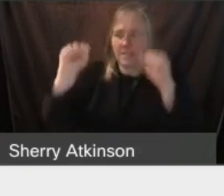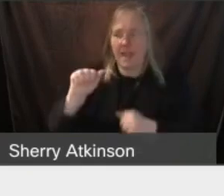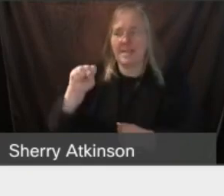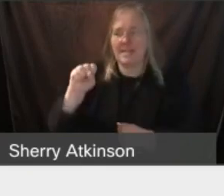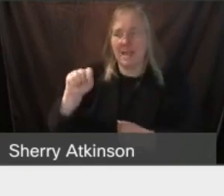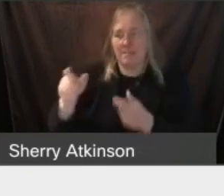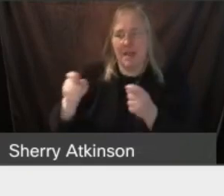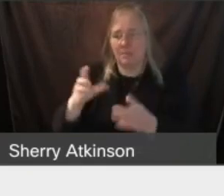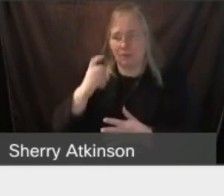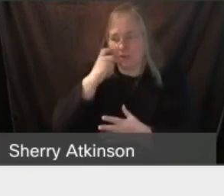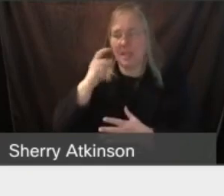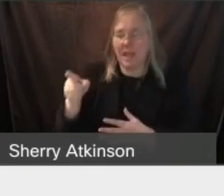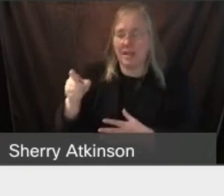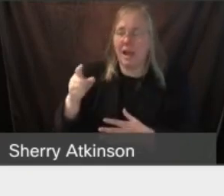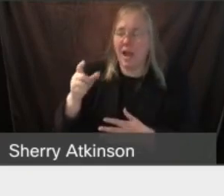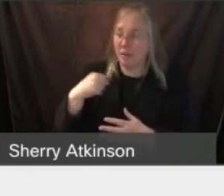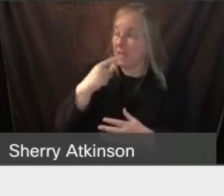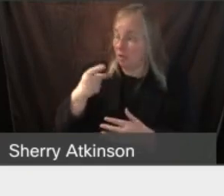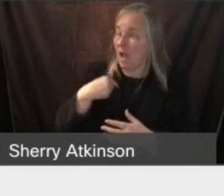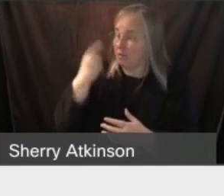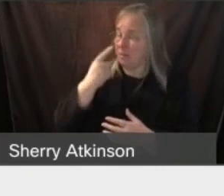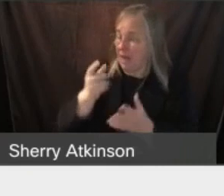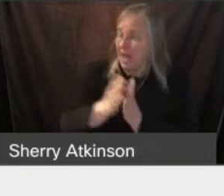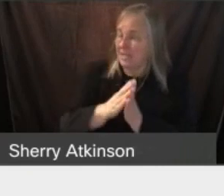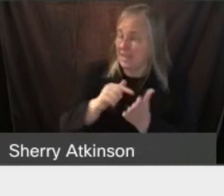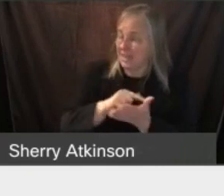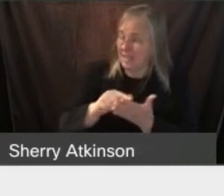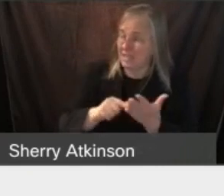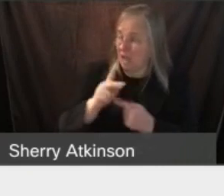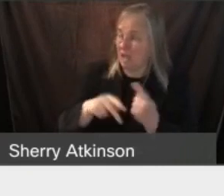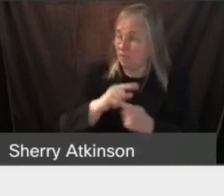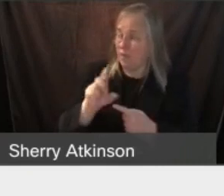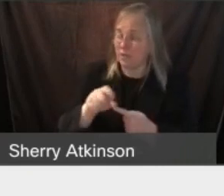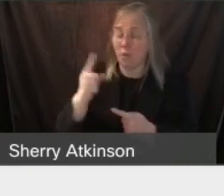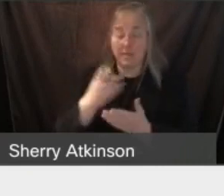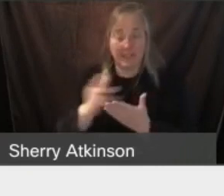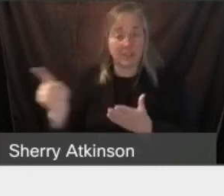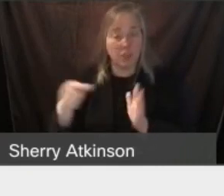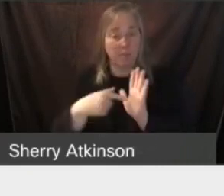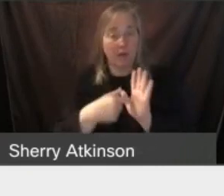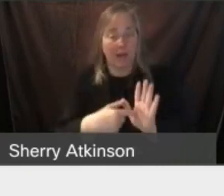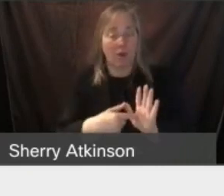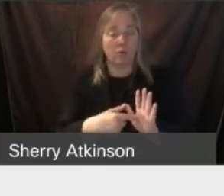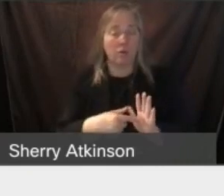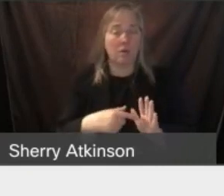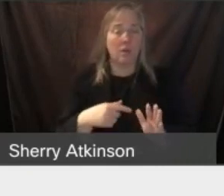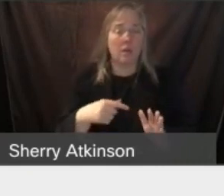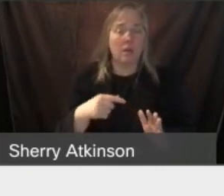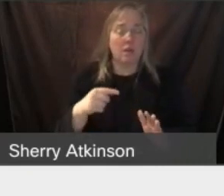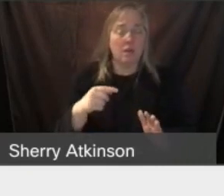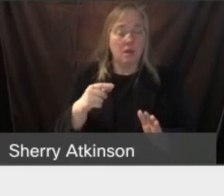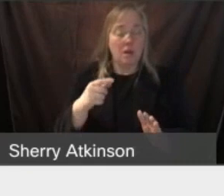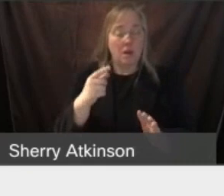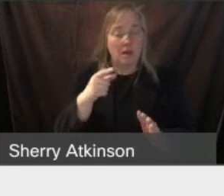about some of these types of questions. And one of the things that she pointed out, and Larry, I think you kind of illustrated it in your slides there,